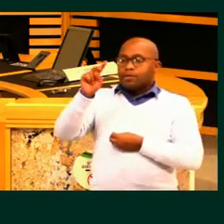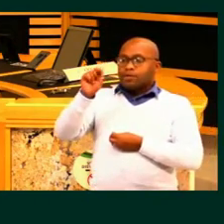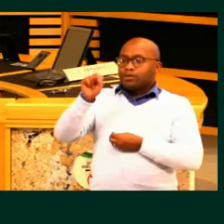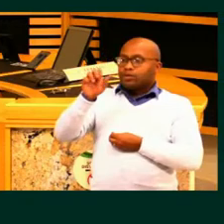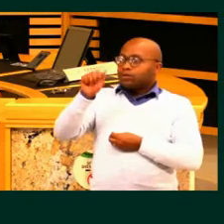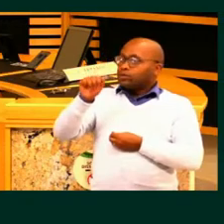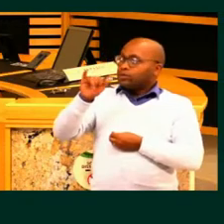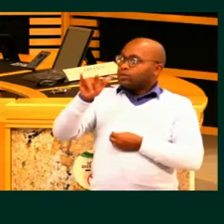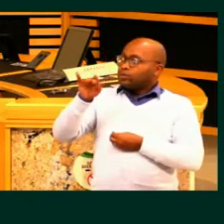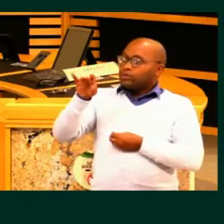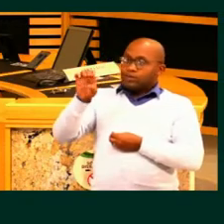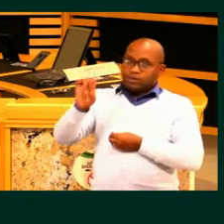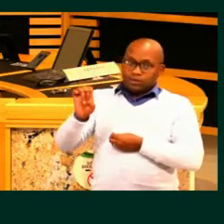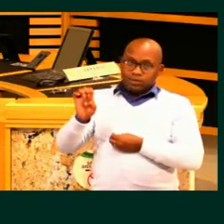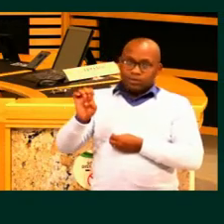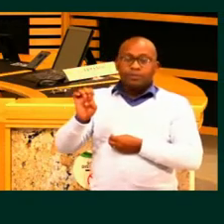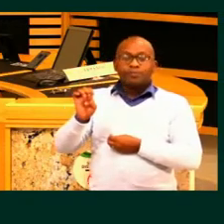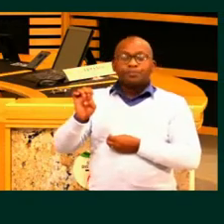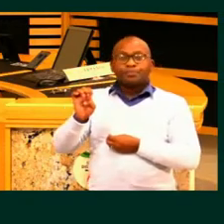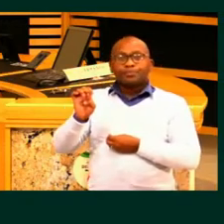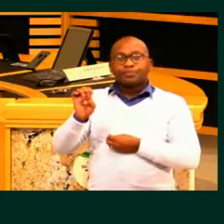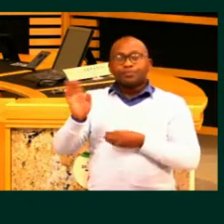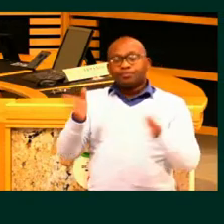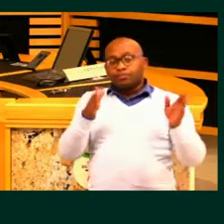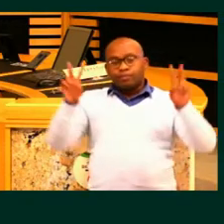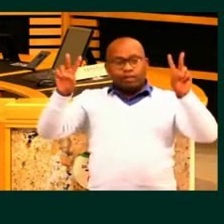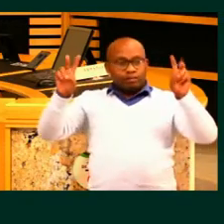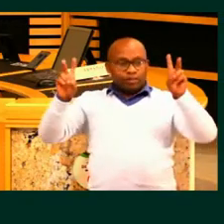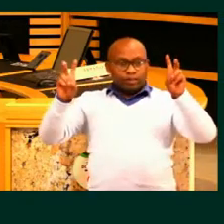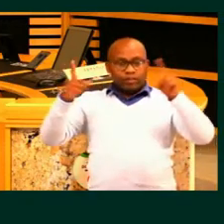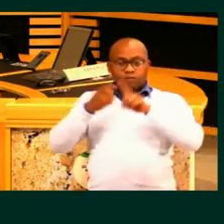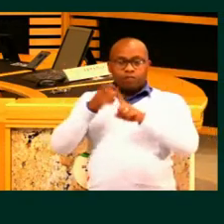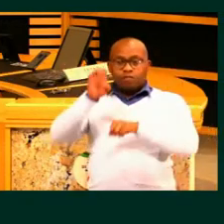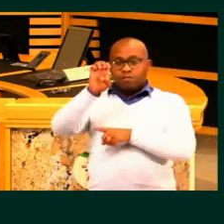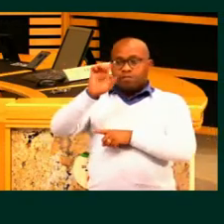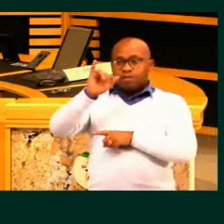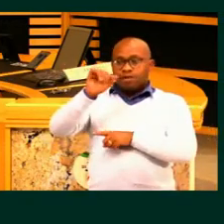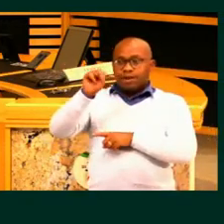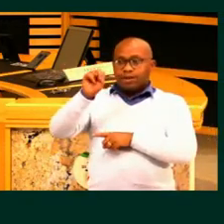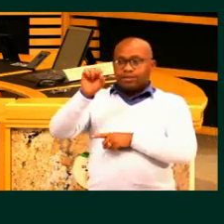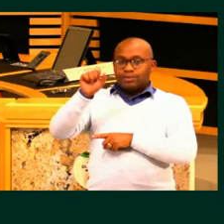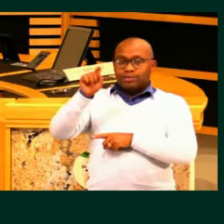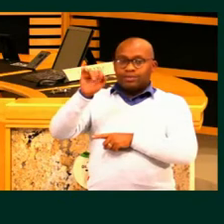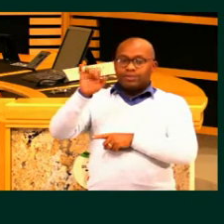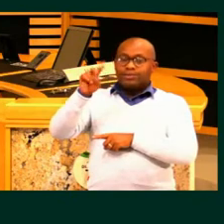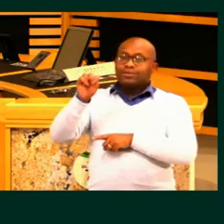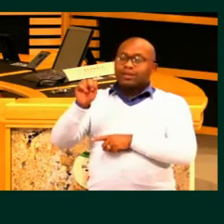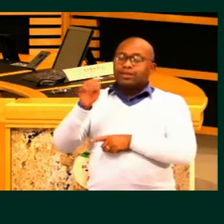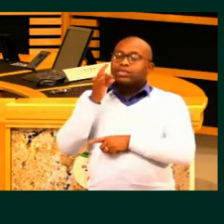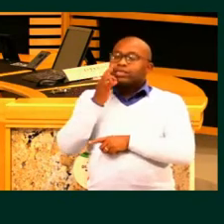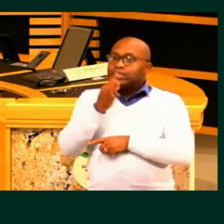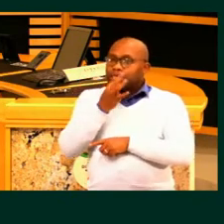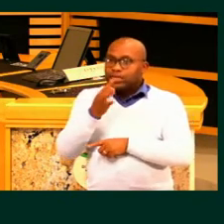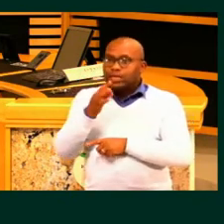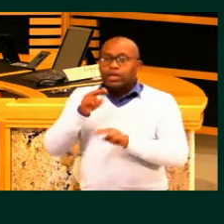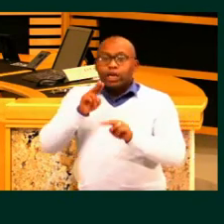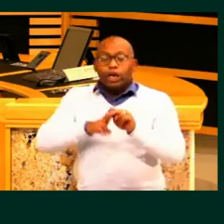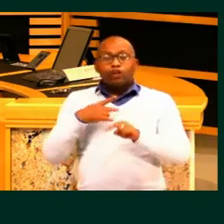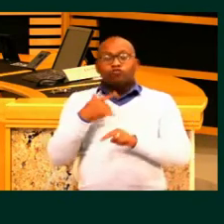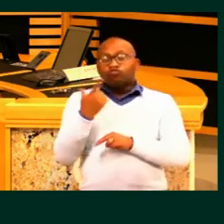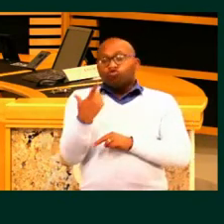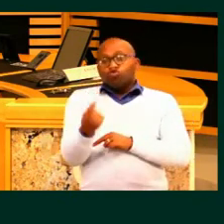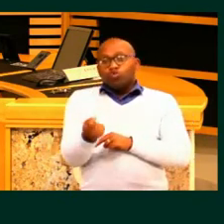said if you do the same thing over and over again and expect a different result it's called madness it is my humble